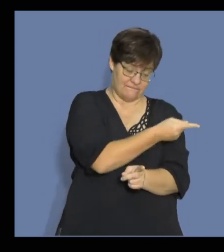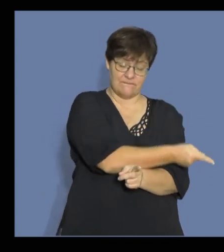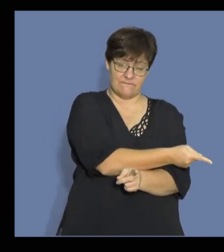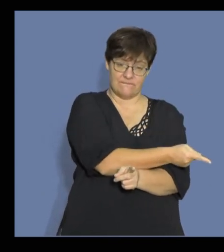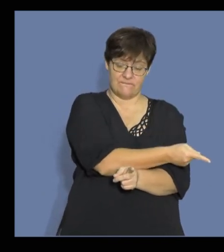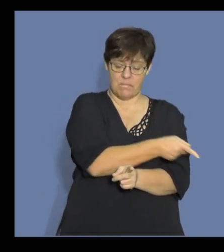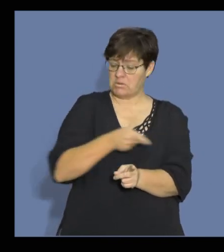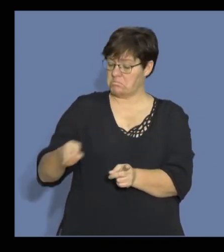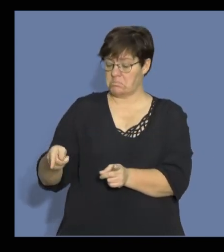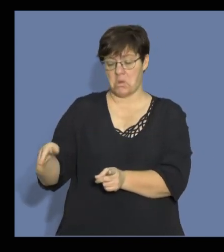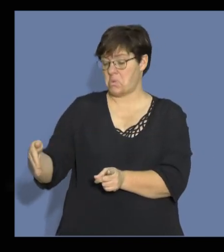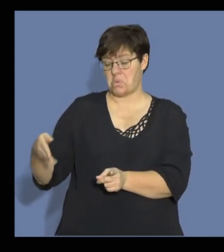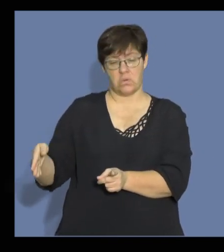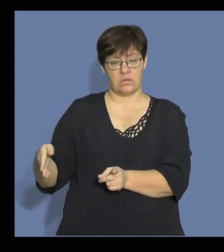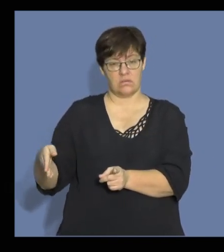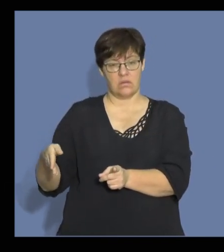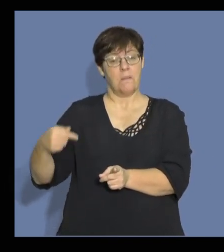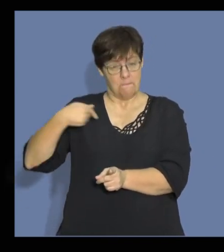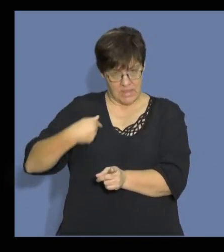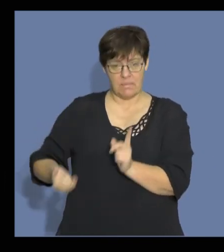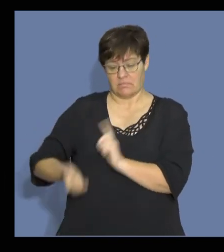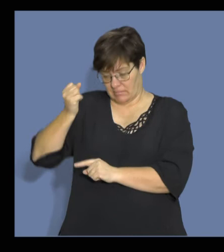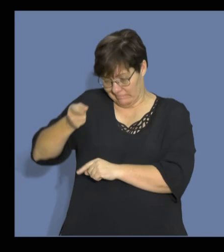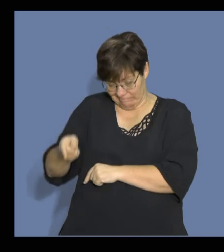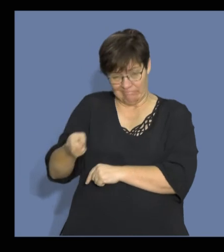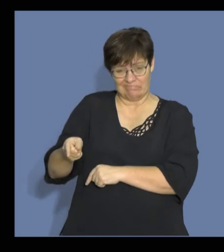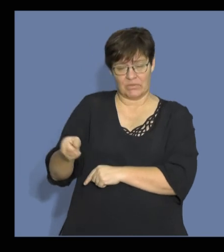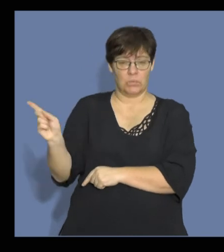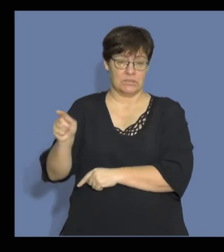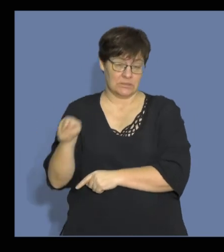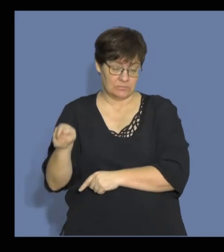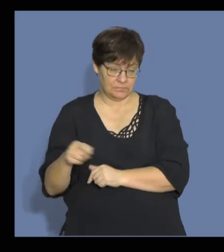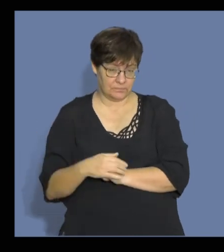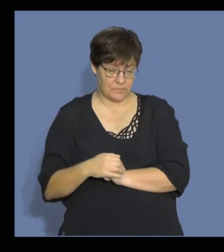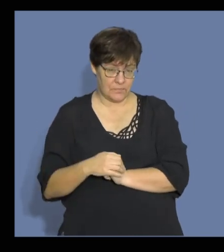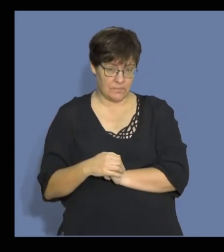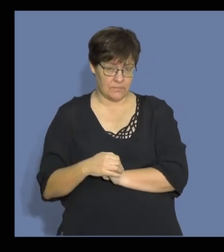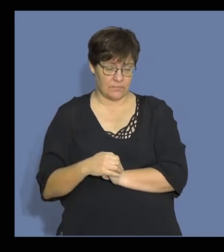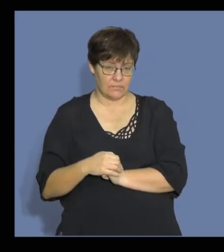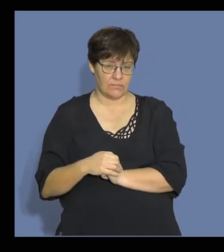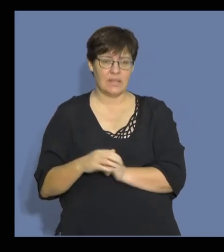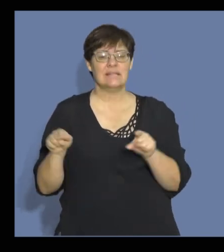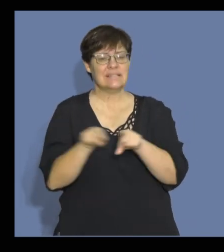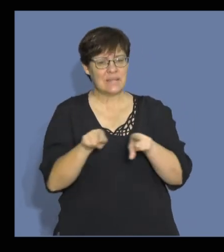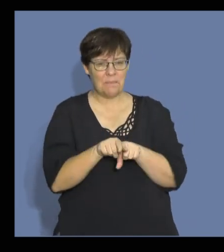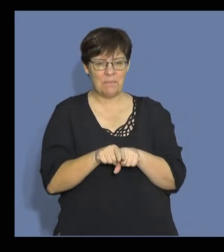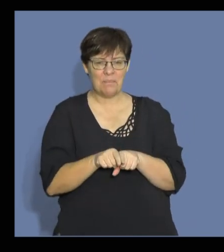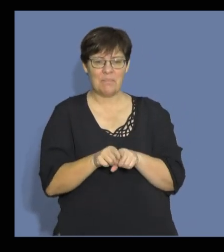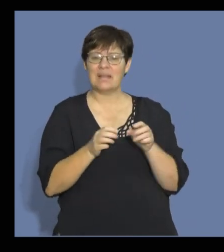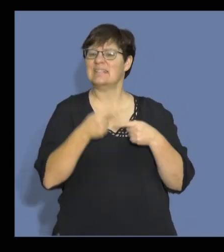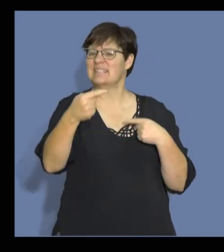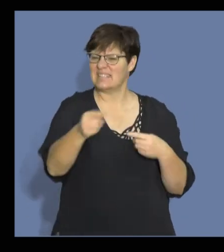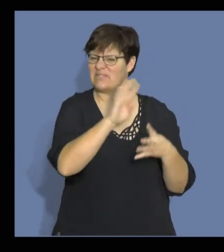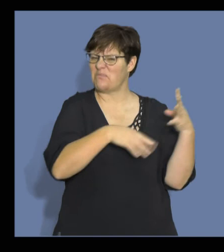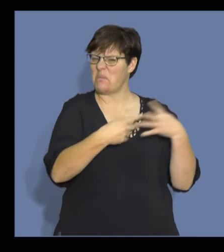the midpoint, I've got M, and they want me to find what is the other endpoint. And so this is exactly like we were doing in the